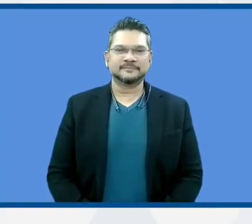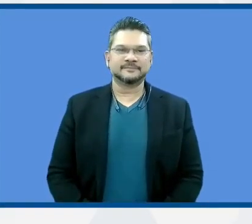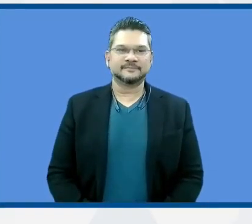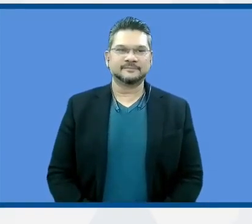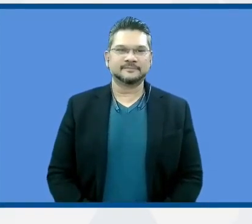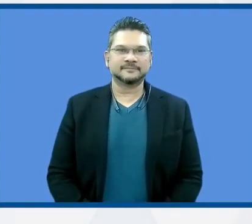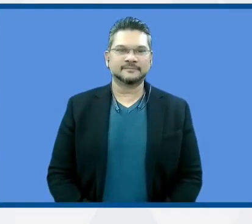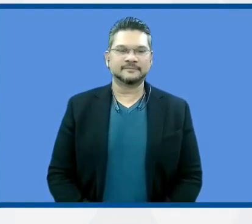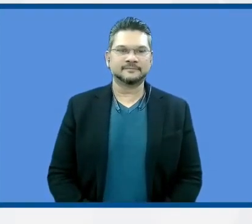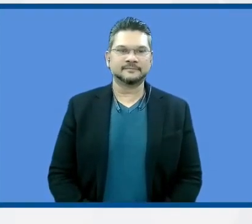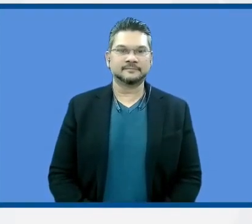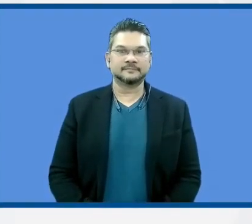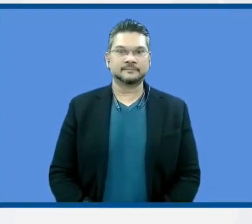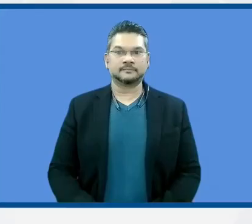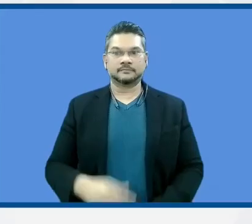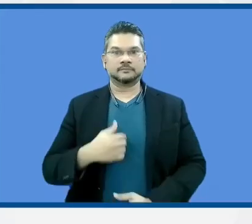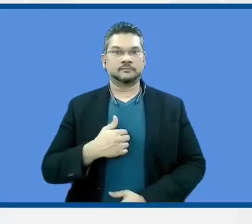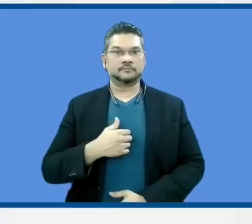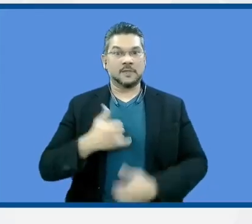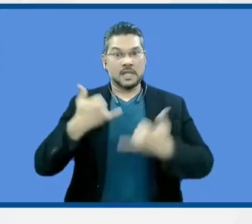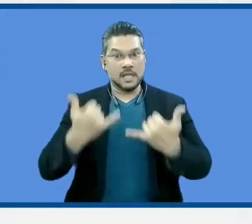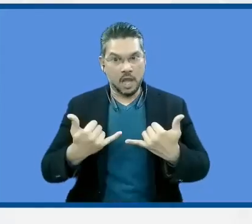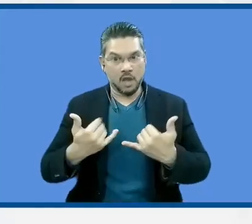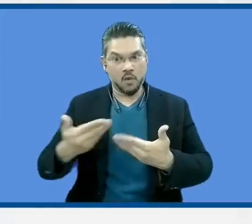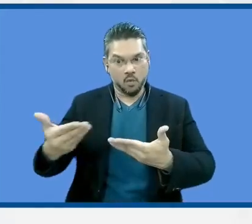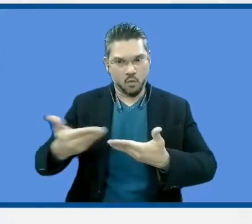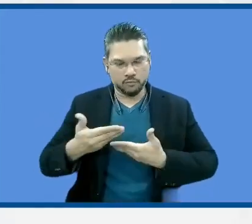I want to welcome Her Excellency